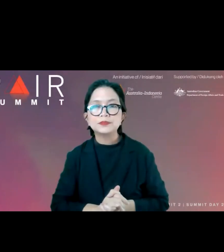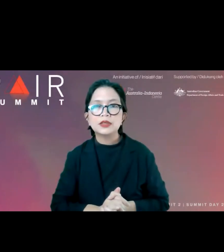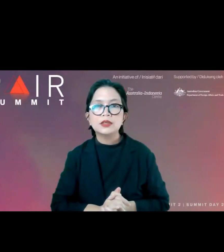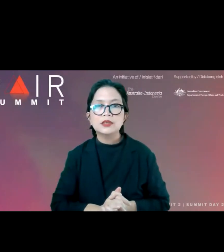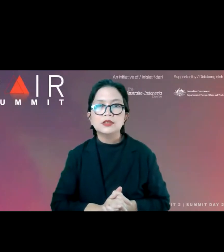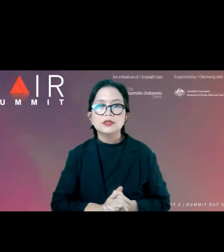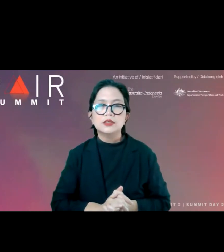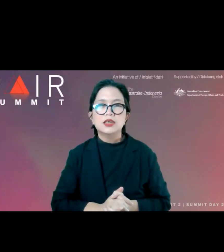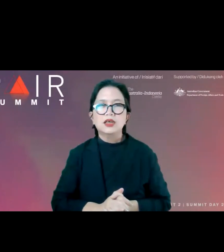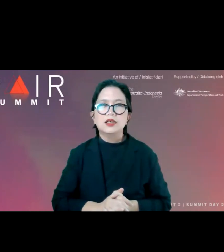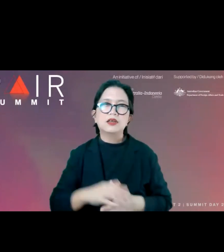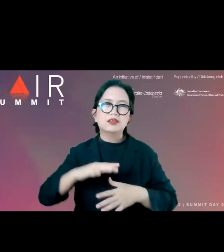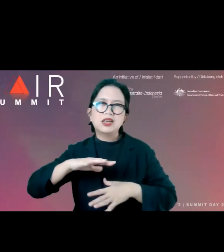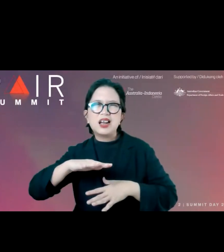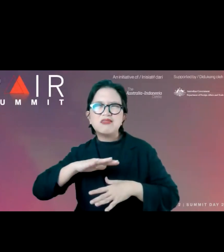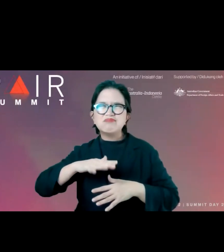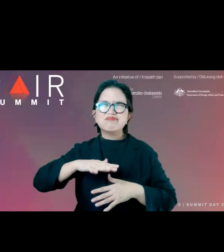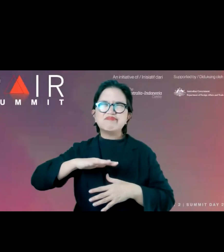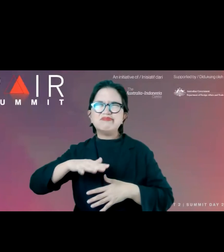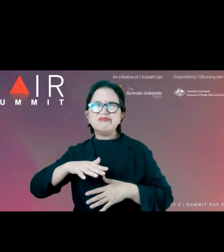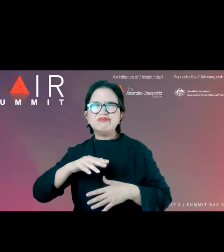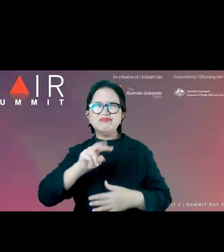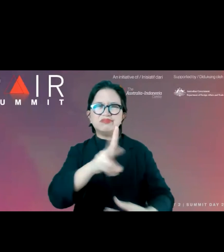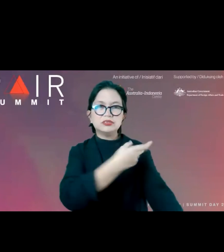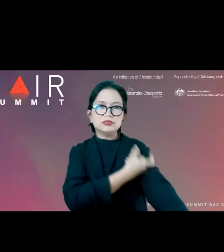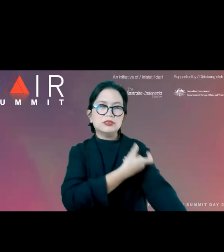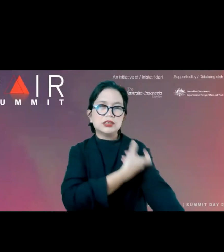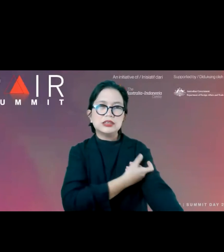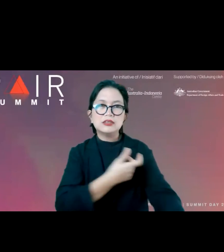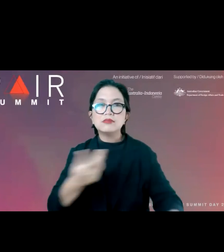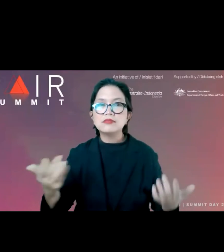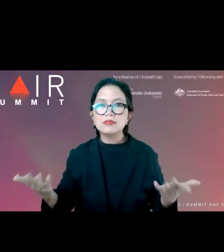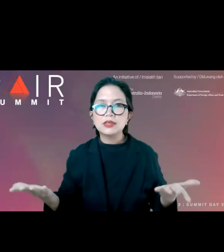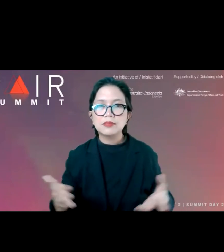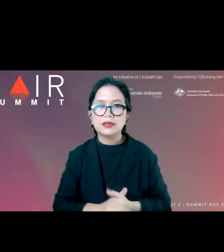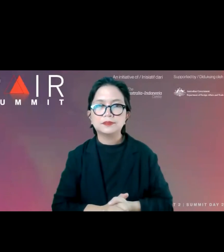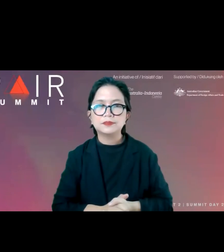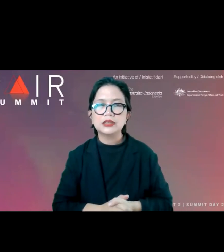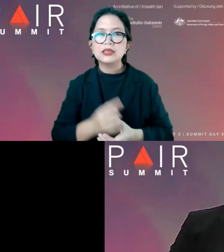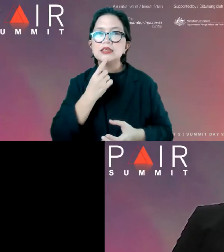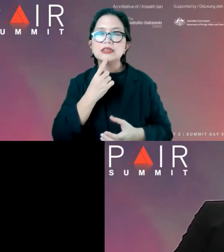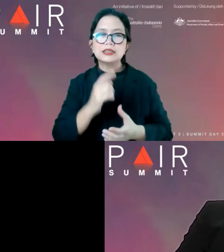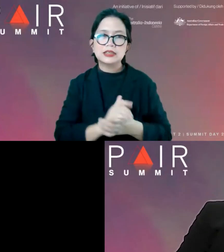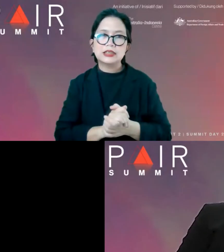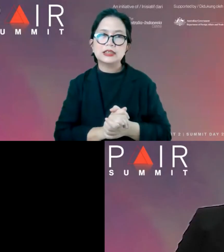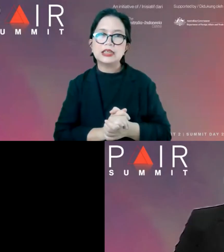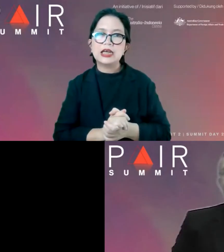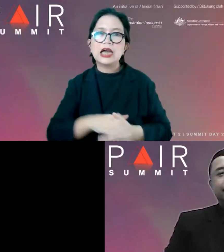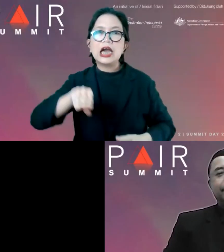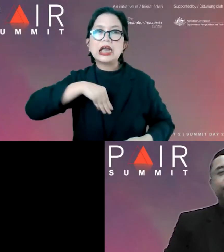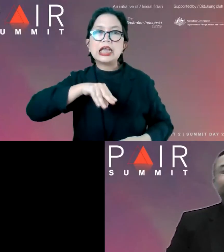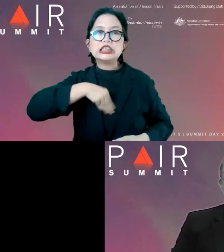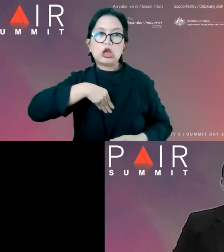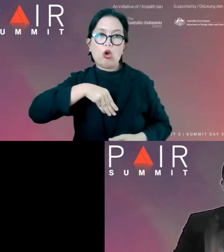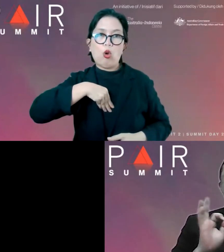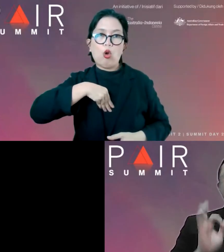not sure about the side effects, what is known as KIPI, right? The adverse